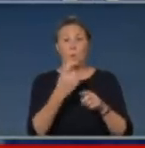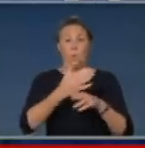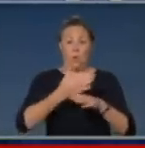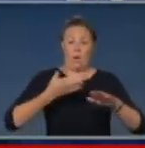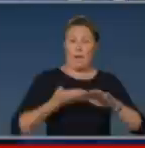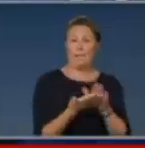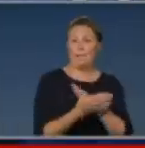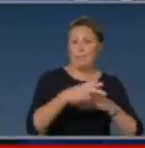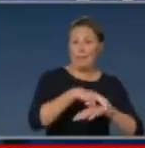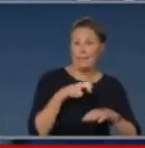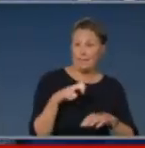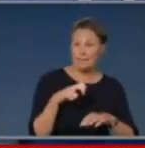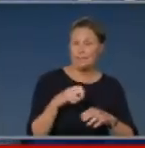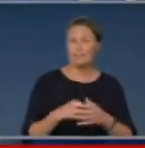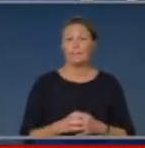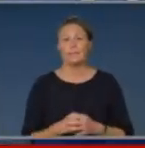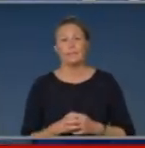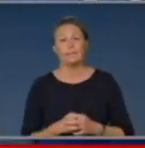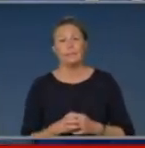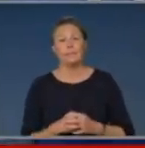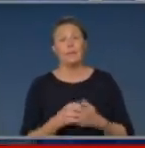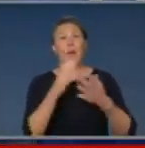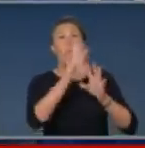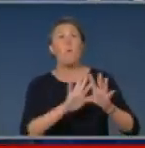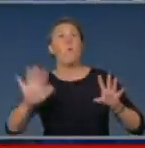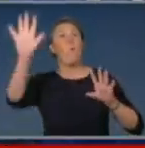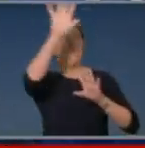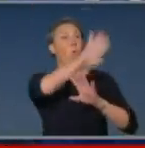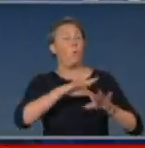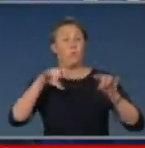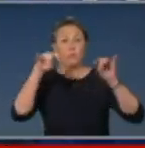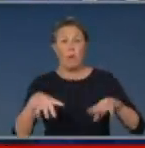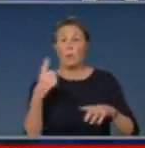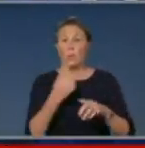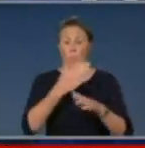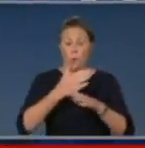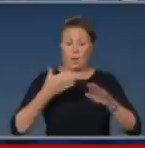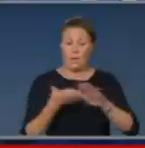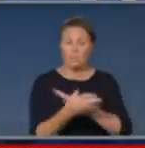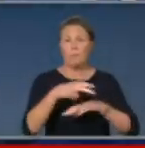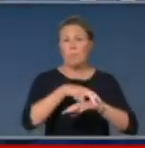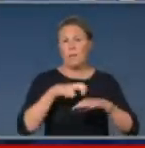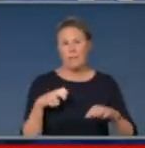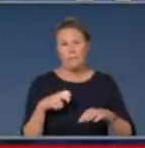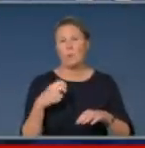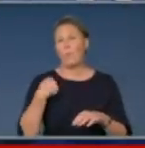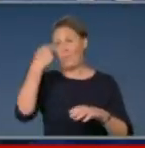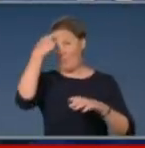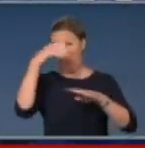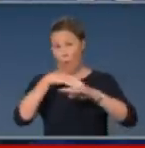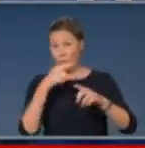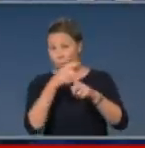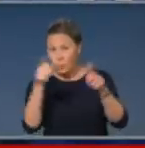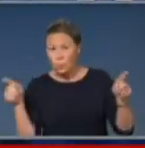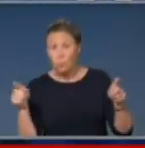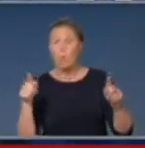sympathies and support for the broader police family, police officers serving all around the country, and of course their family members for whom this